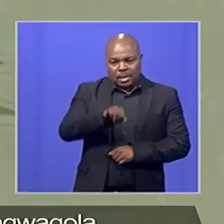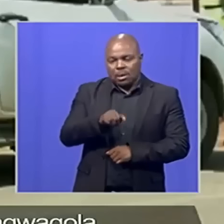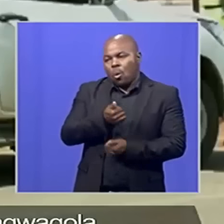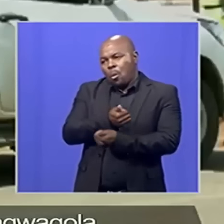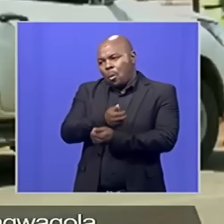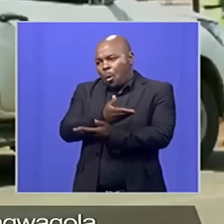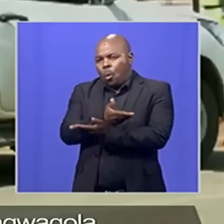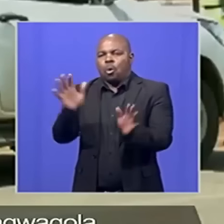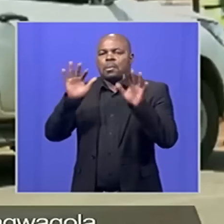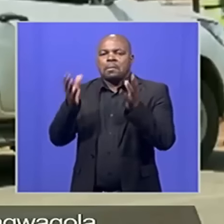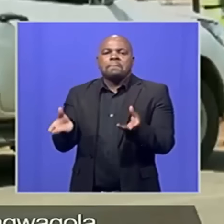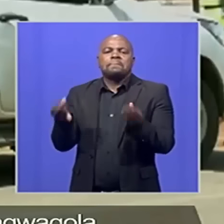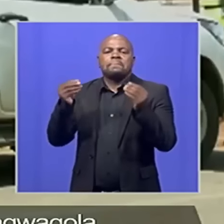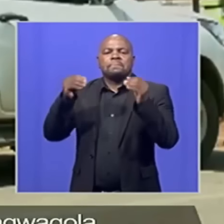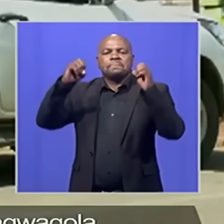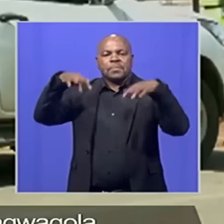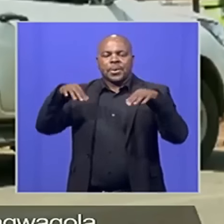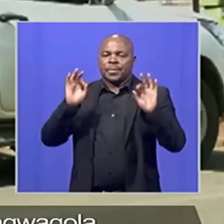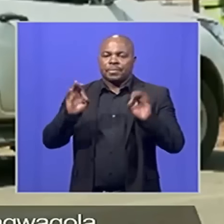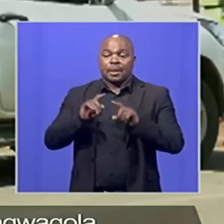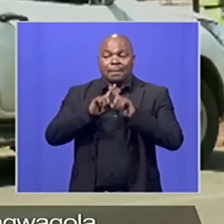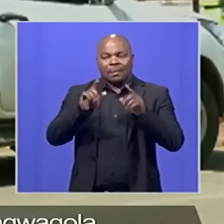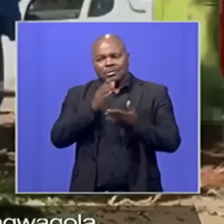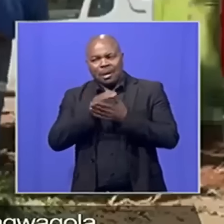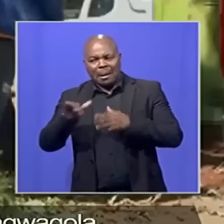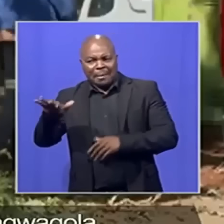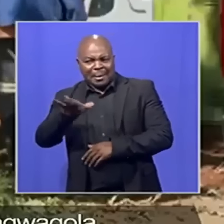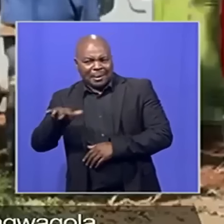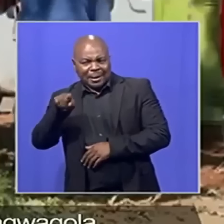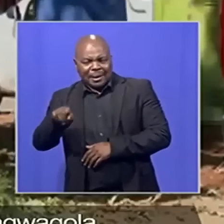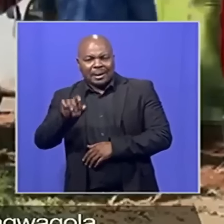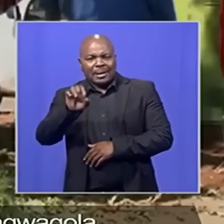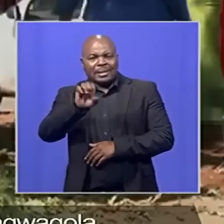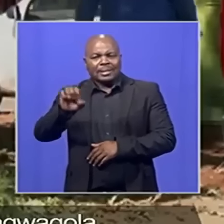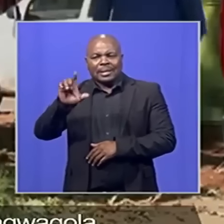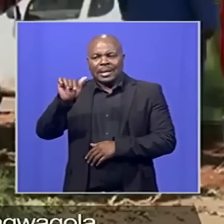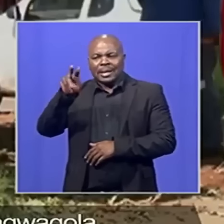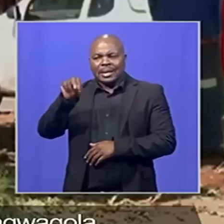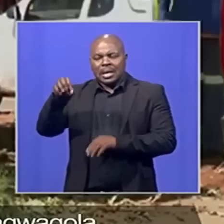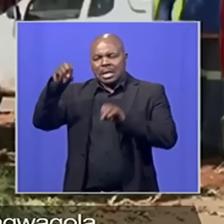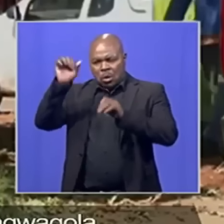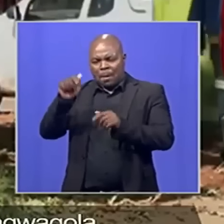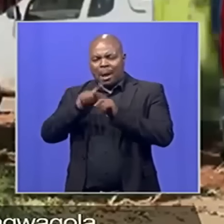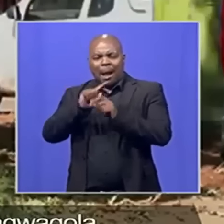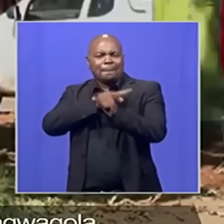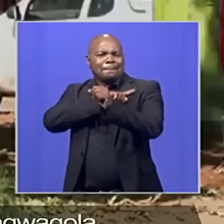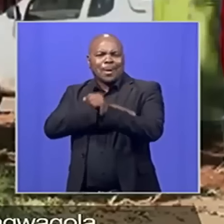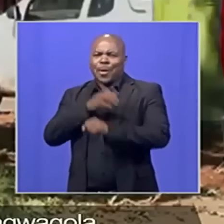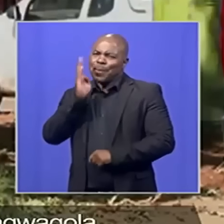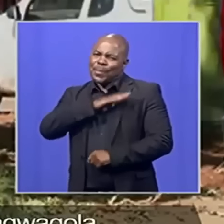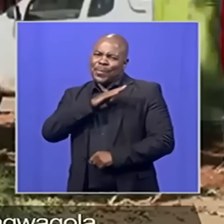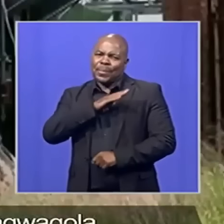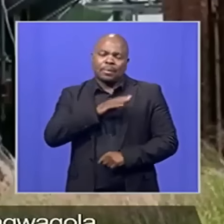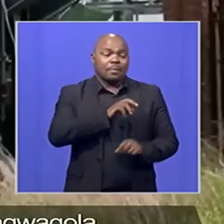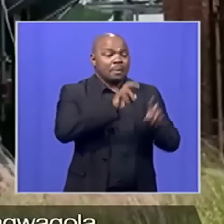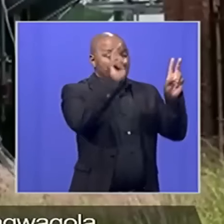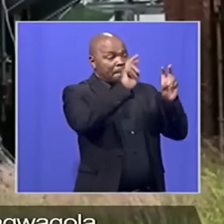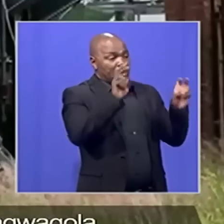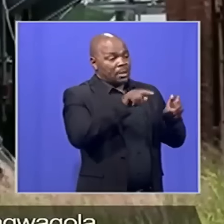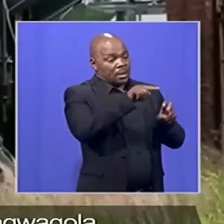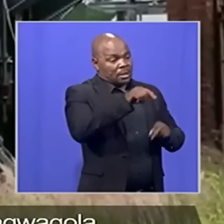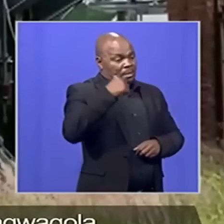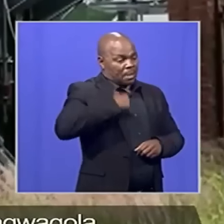ka moka e fela dikarolong tše dingwe tša East Lane ba sa itemogela mohlagase o se nago le maatla e le go seo ba se thiphago ba re go ba leka ka maatla go se